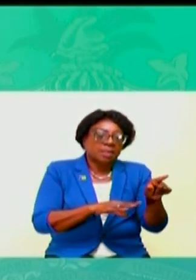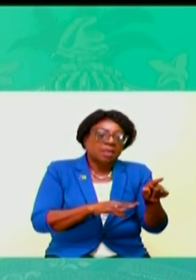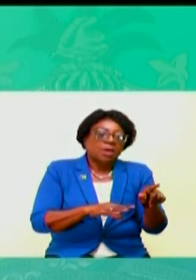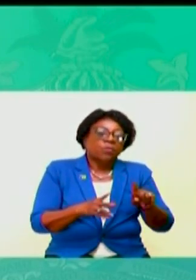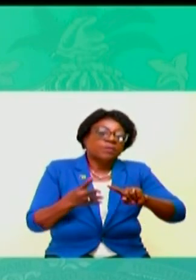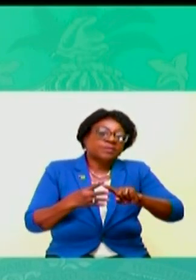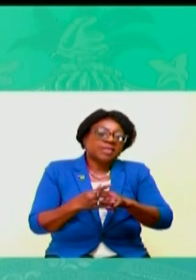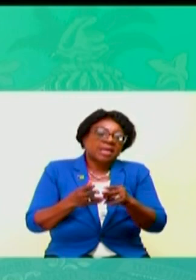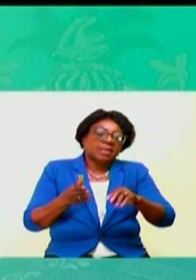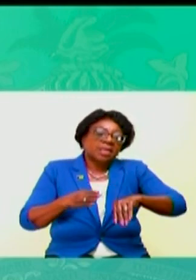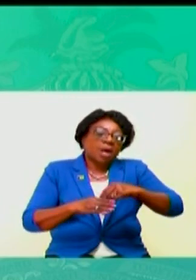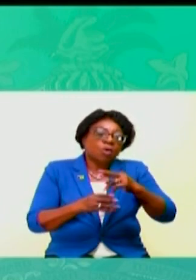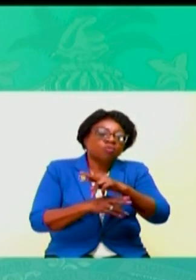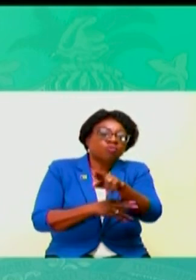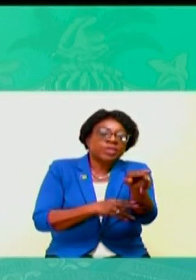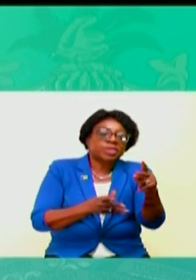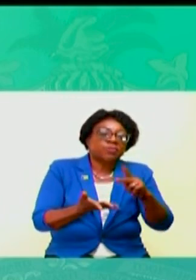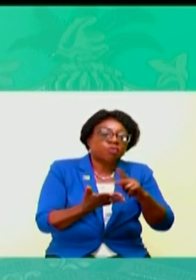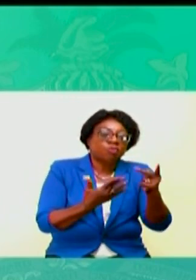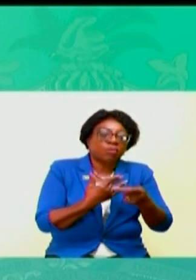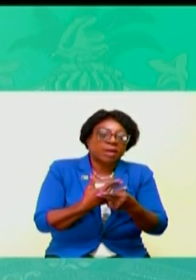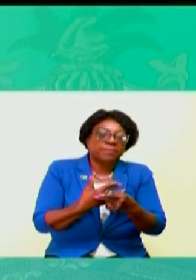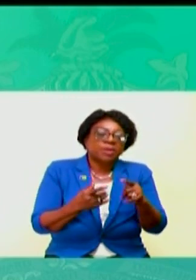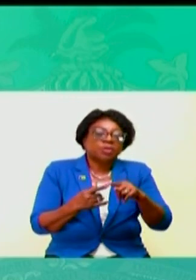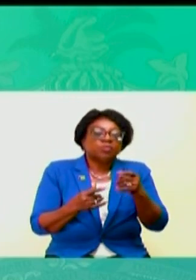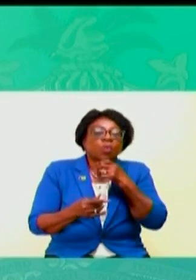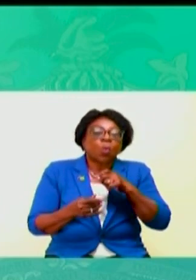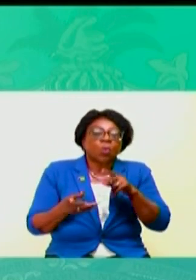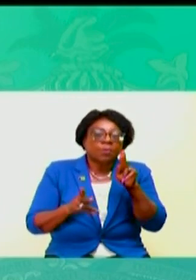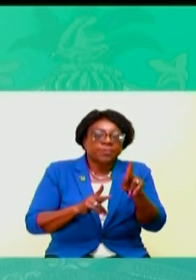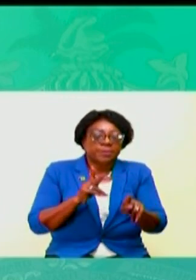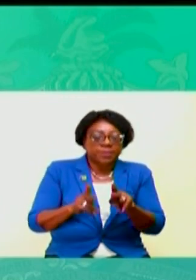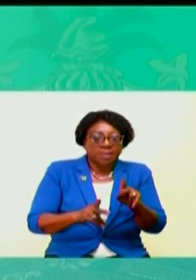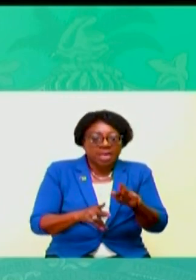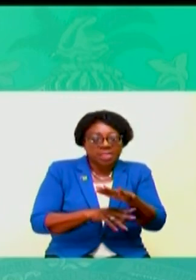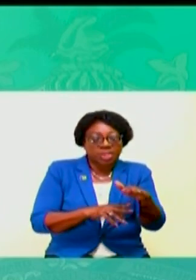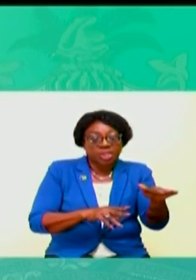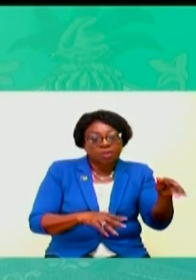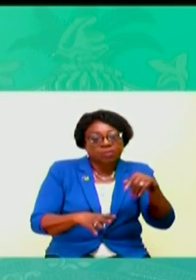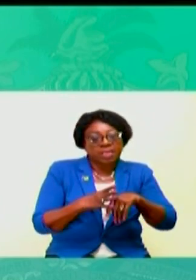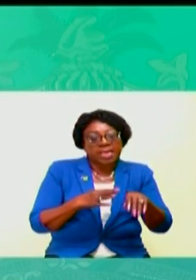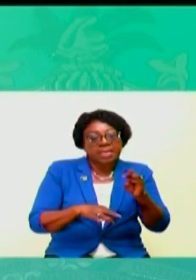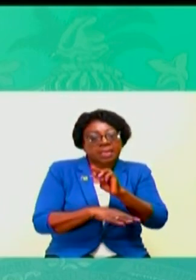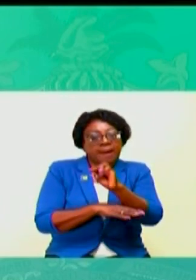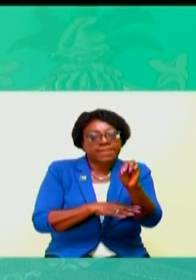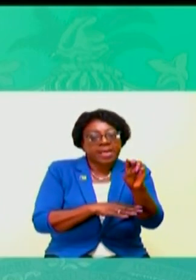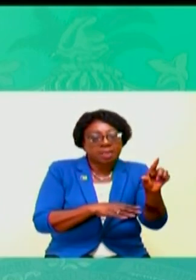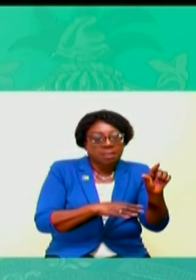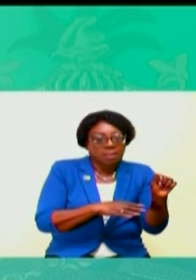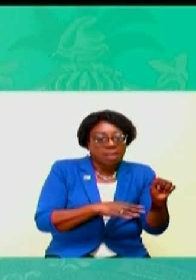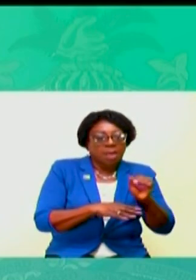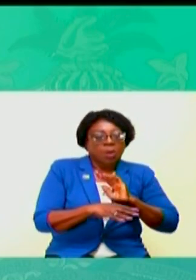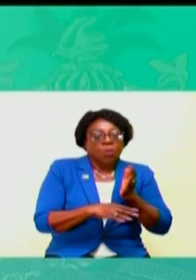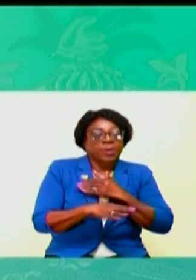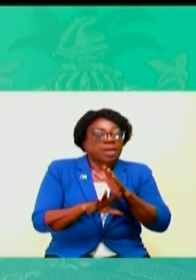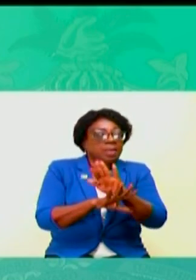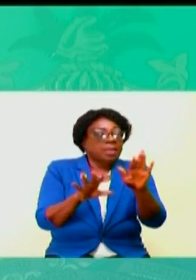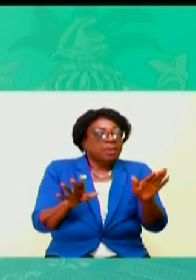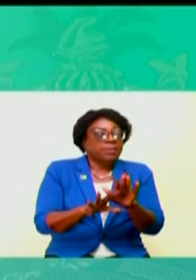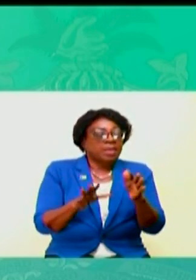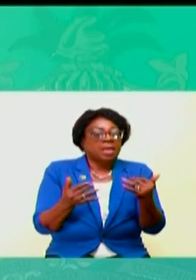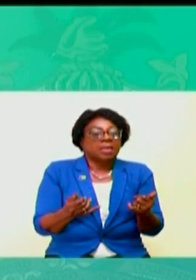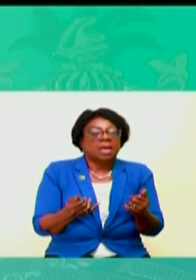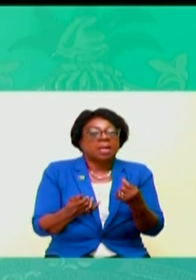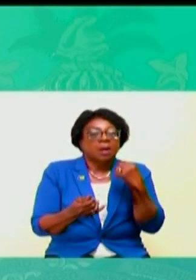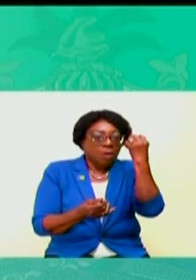to our elderly and our children through our urban renewal office. We have cleaned and are now beautifying the retention pond on